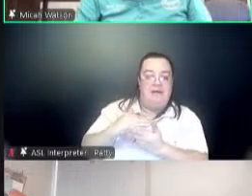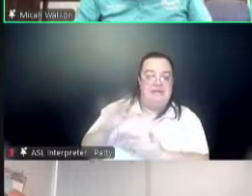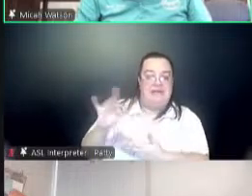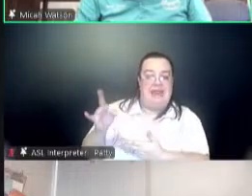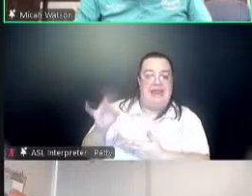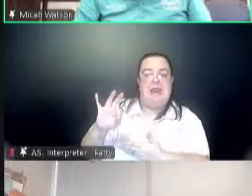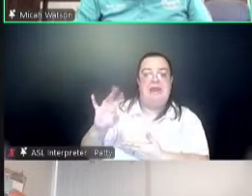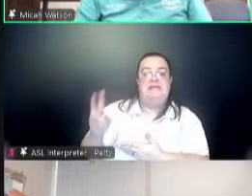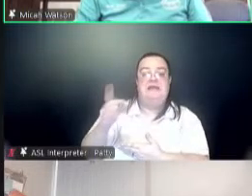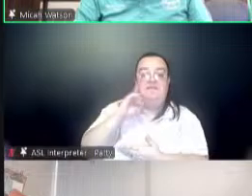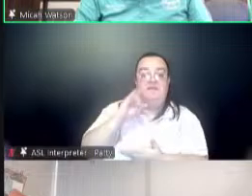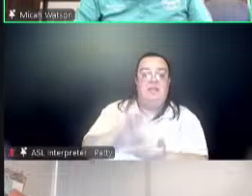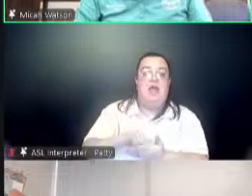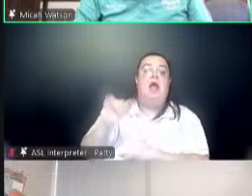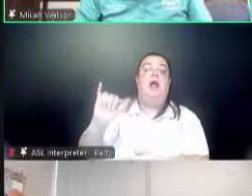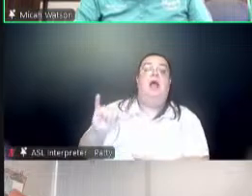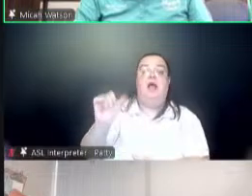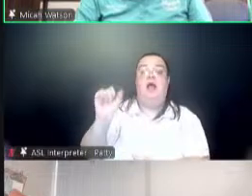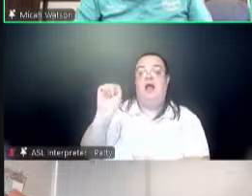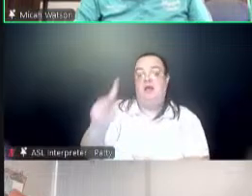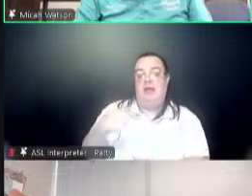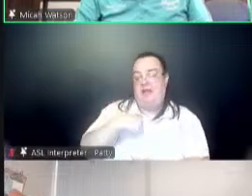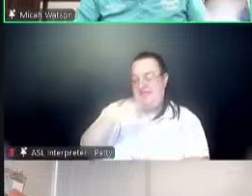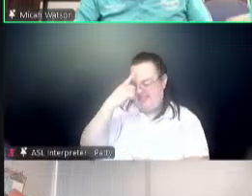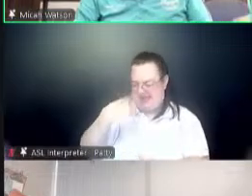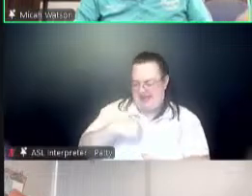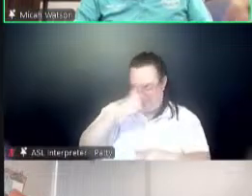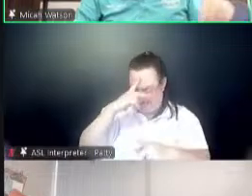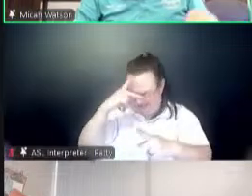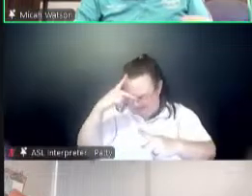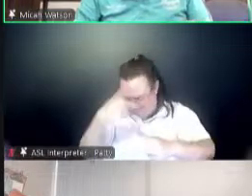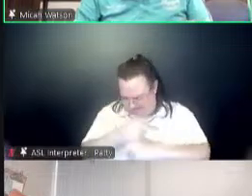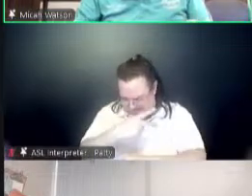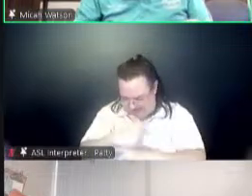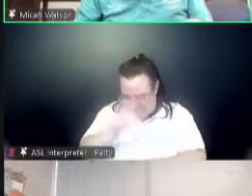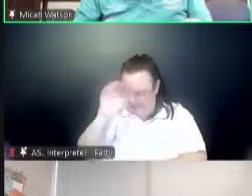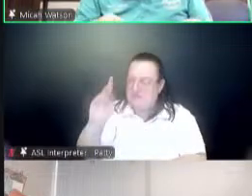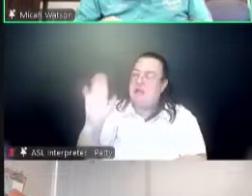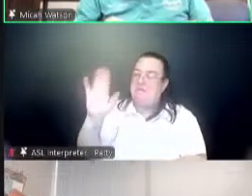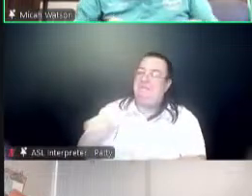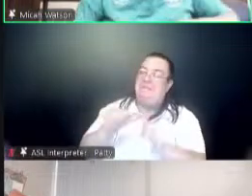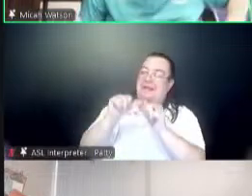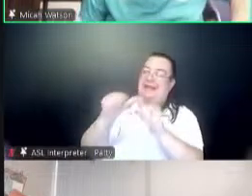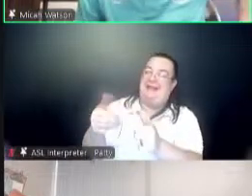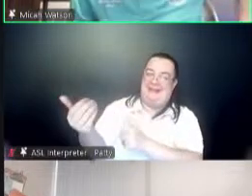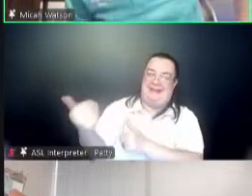897. All right, I think I figured it out. Carry on.